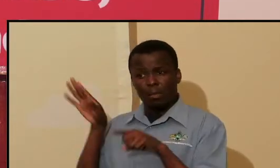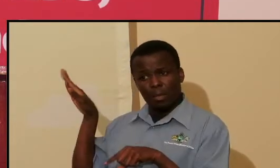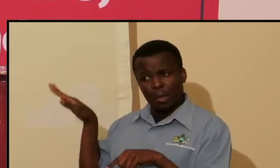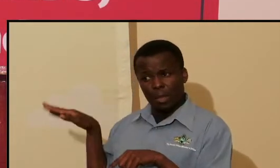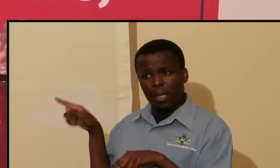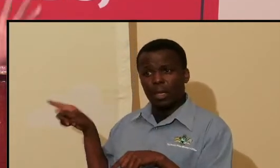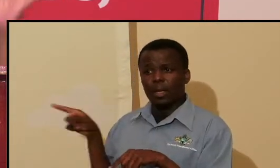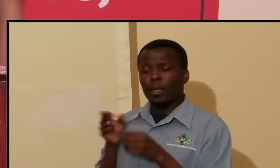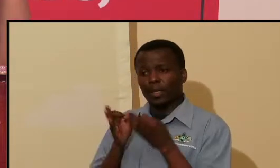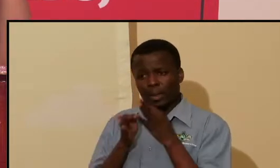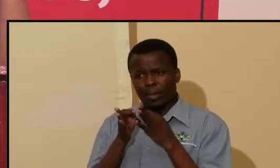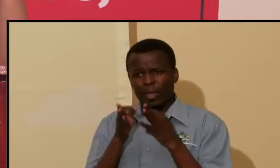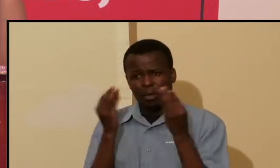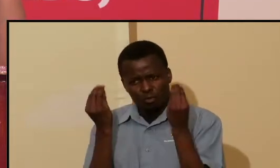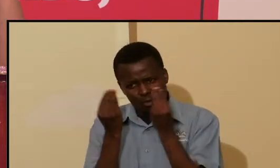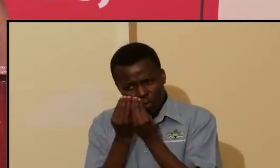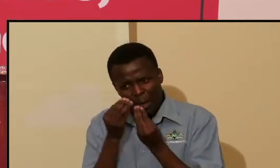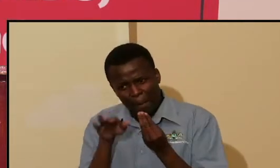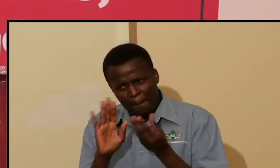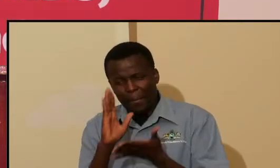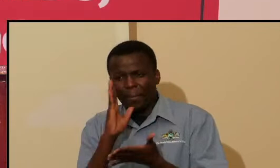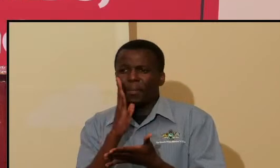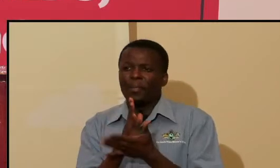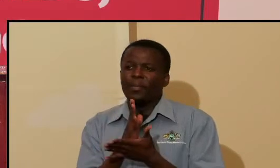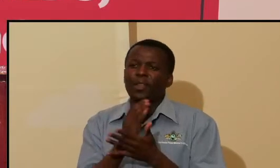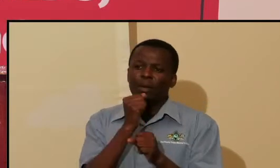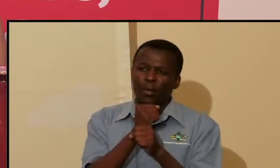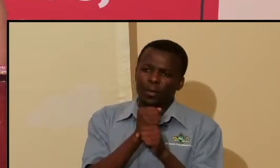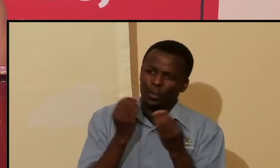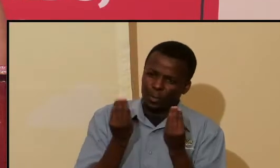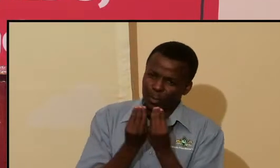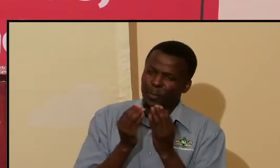two people on this banner, they are, trying to